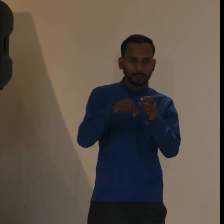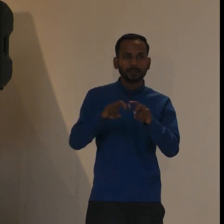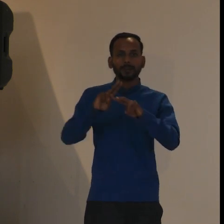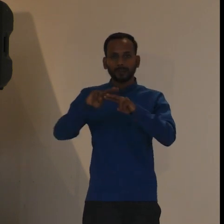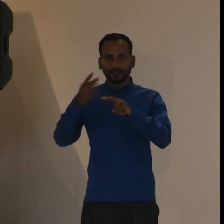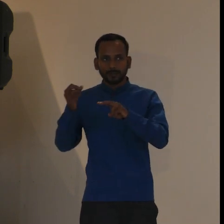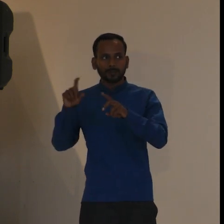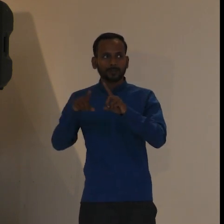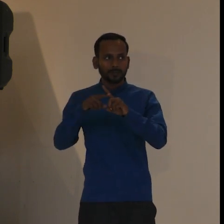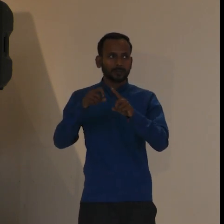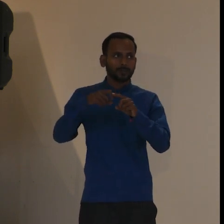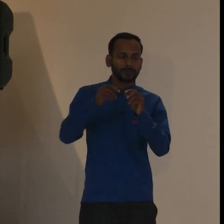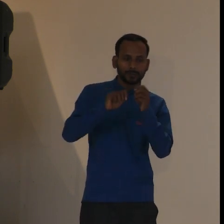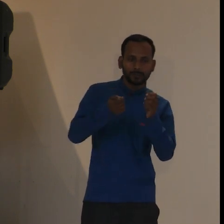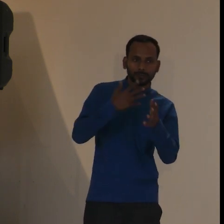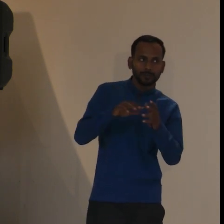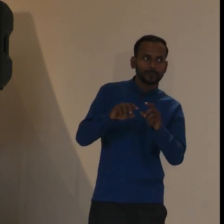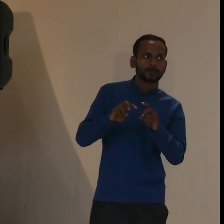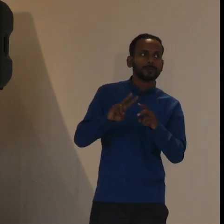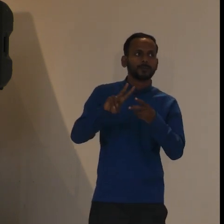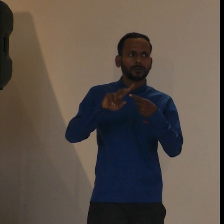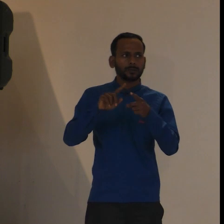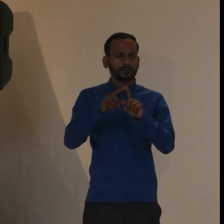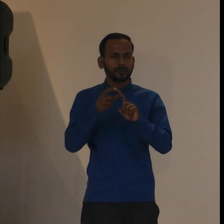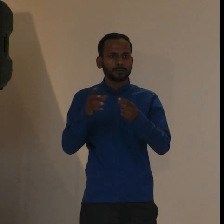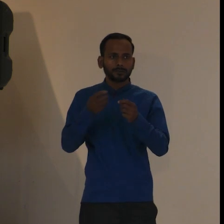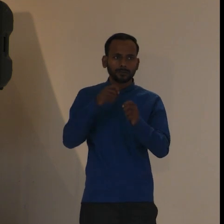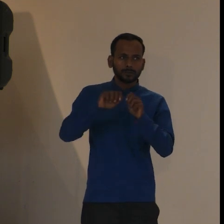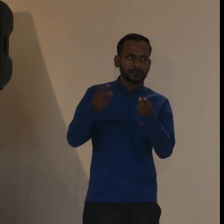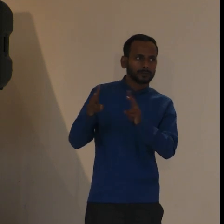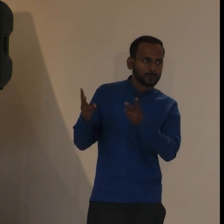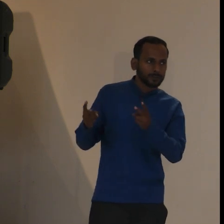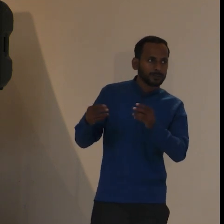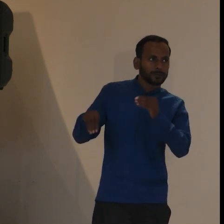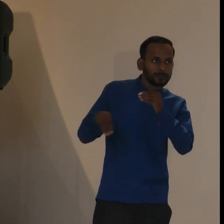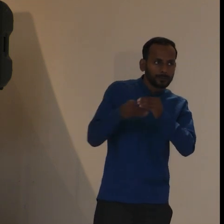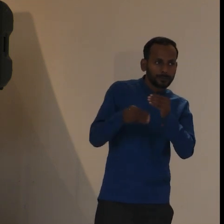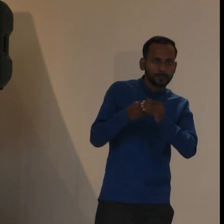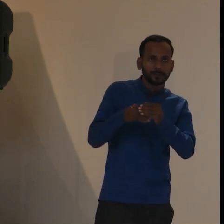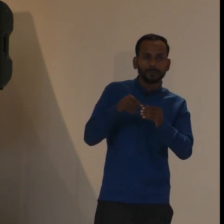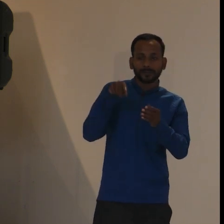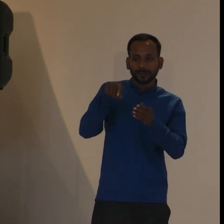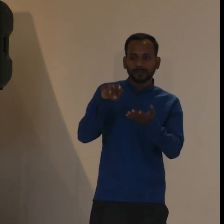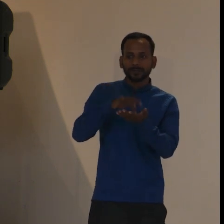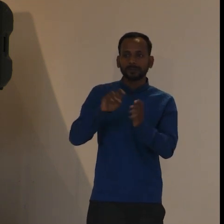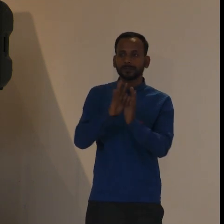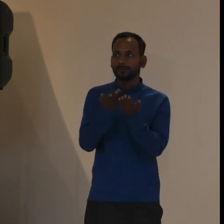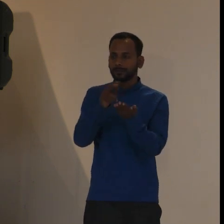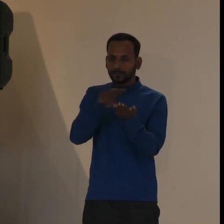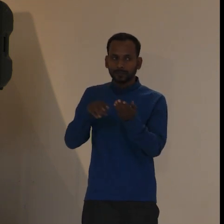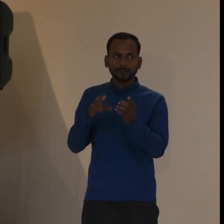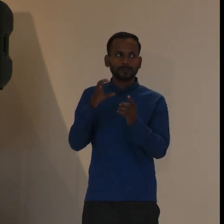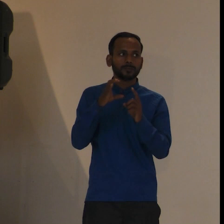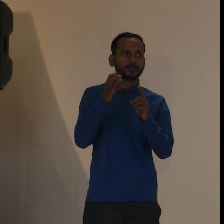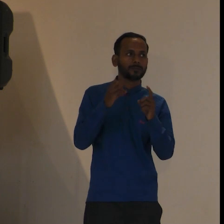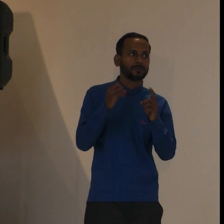deities of disease, be it homeopathy. We are trying to situate them in these contexts, in this space. So this is